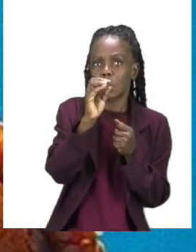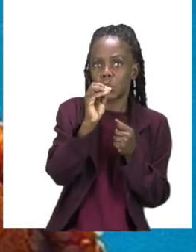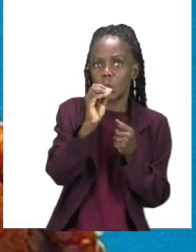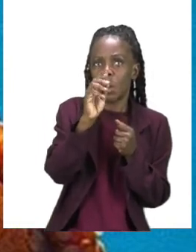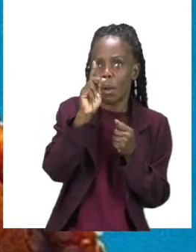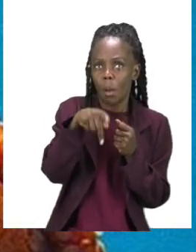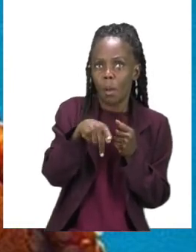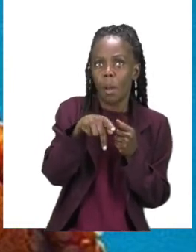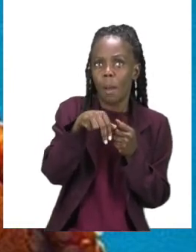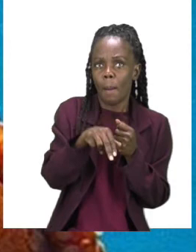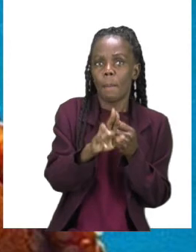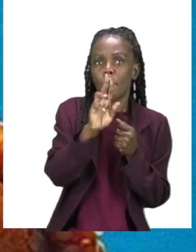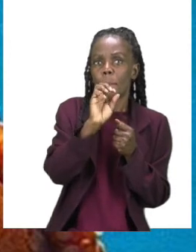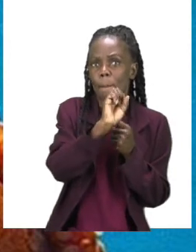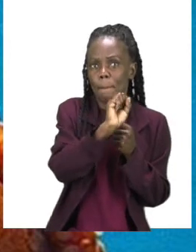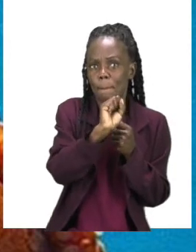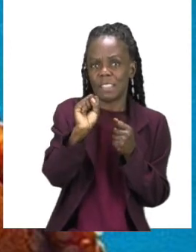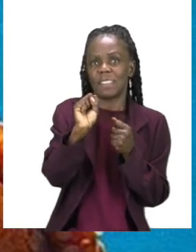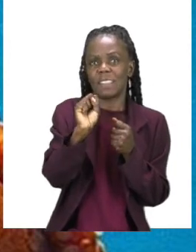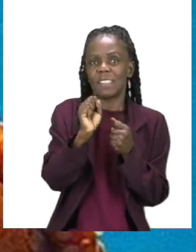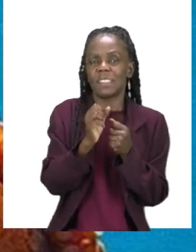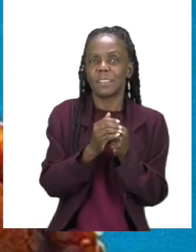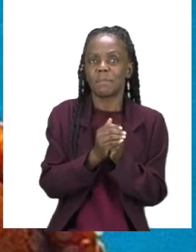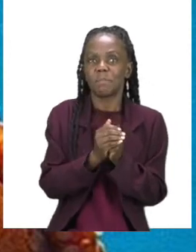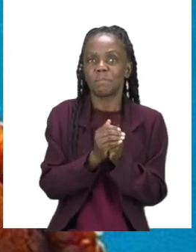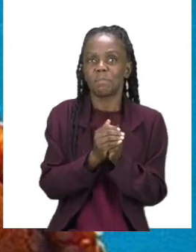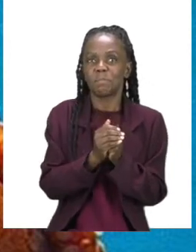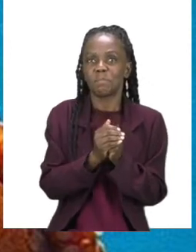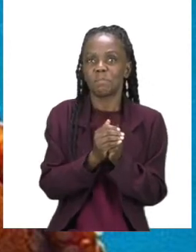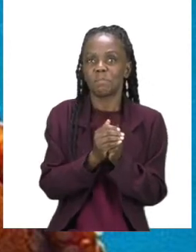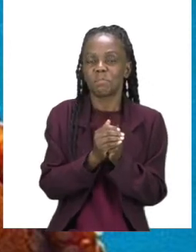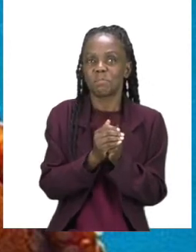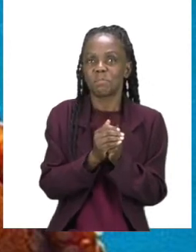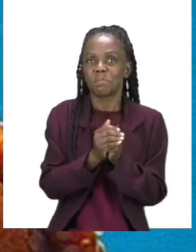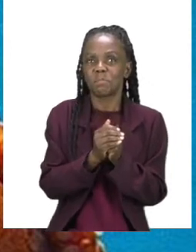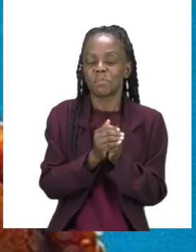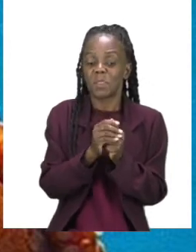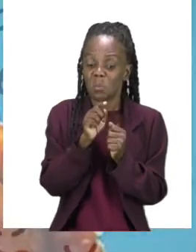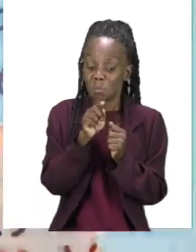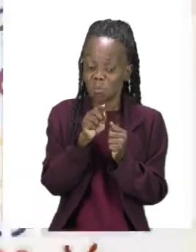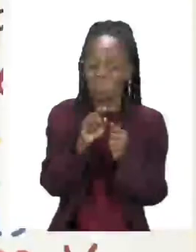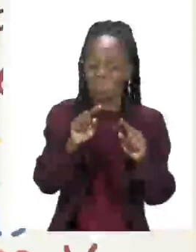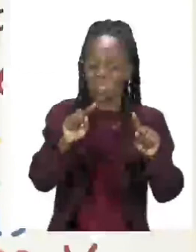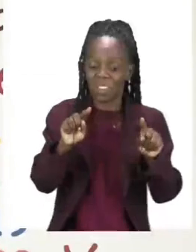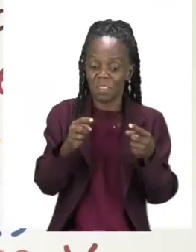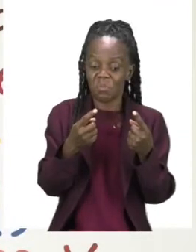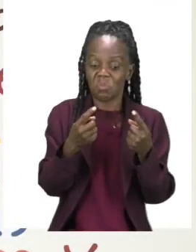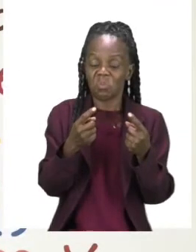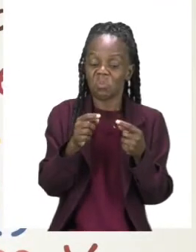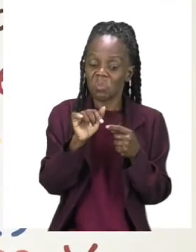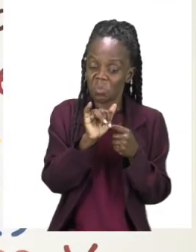Let's hope that he is a friendly octopus. So those are the pictures that I wanted to show